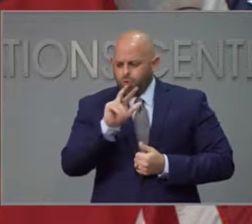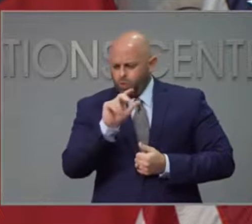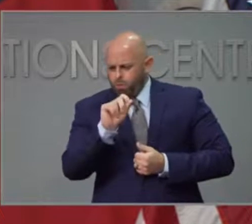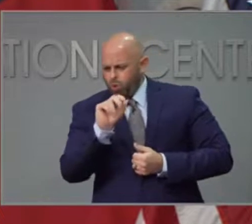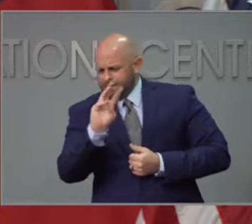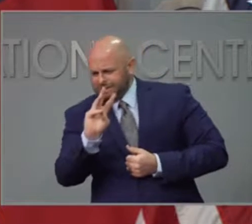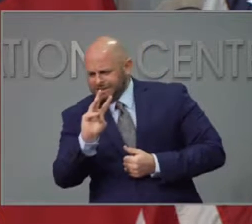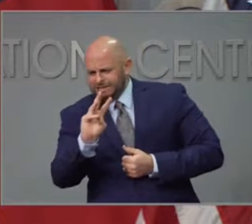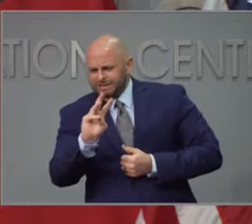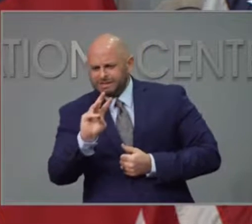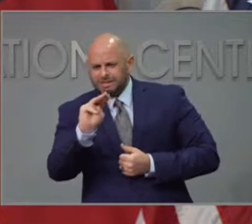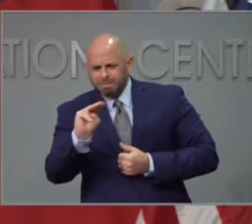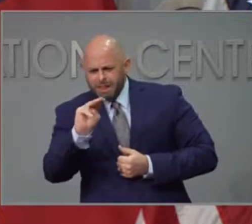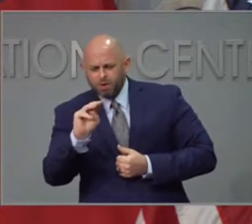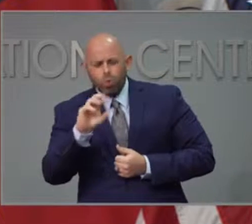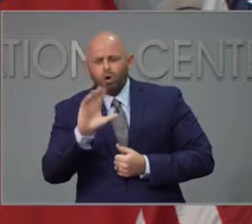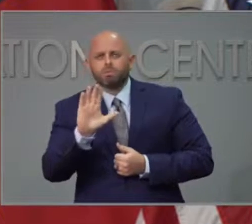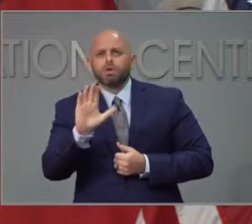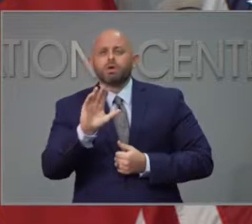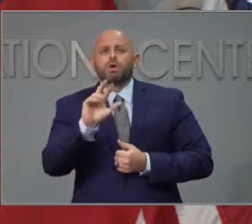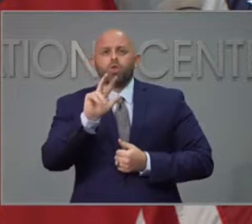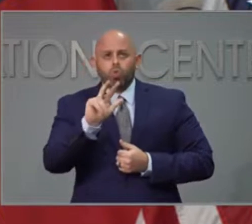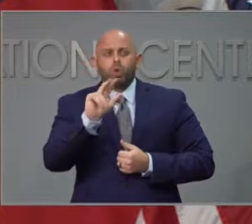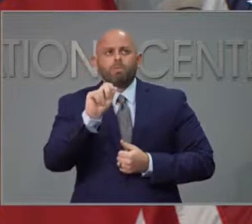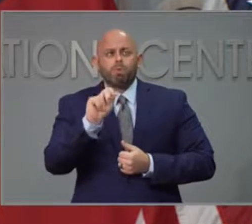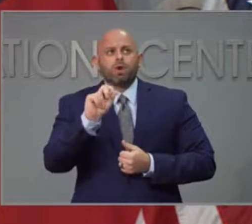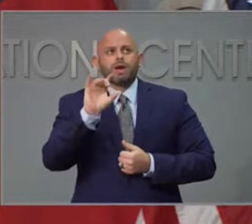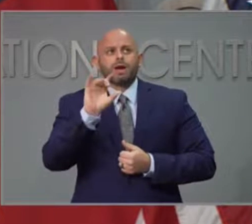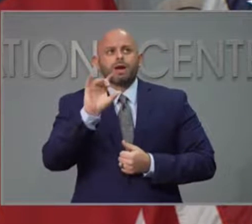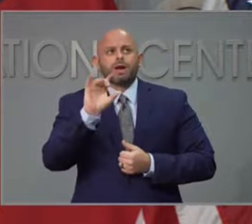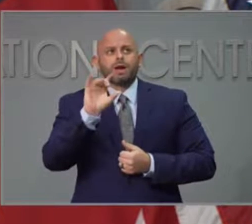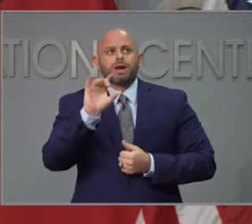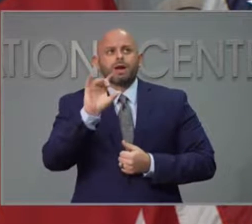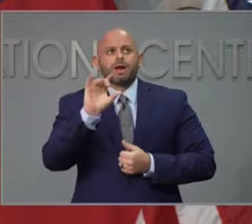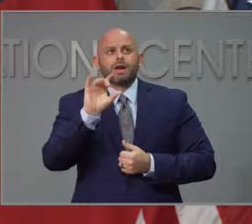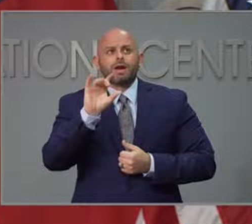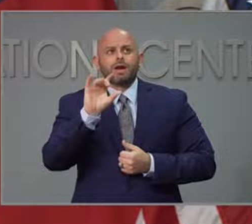3.8 cast absentee, or excuse me, one-stop early voting ballots.